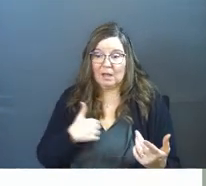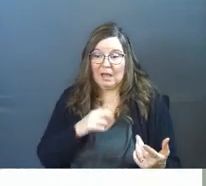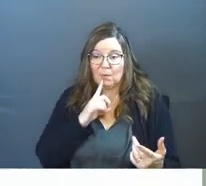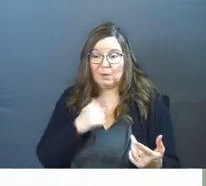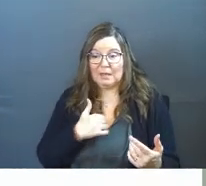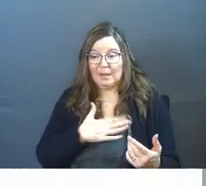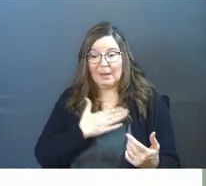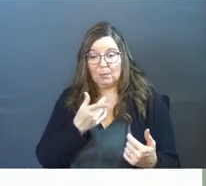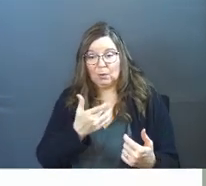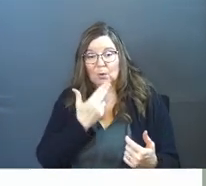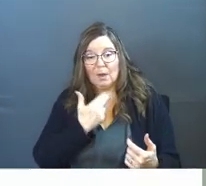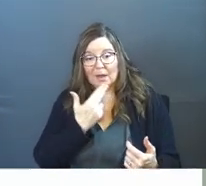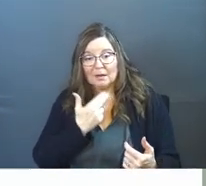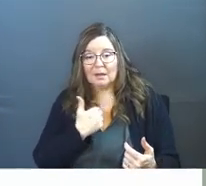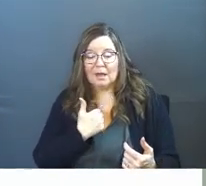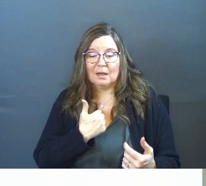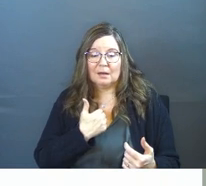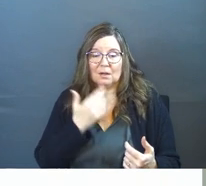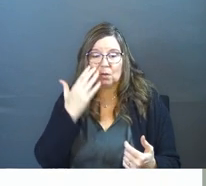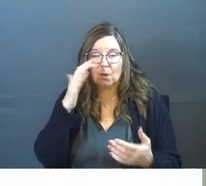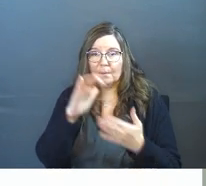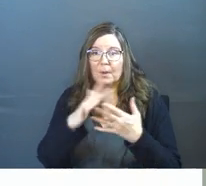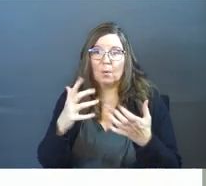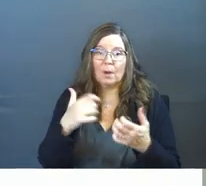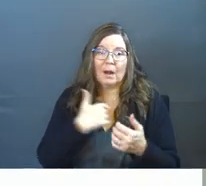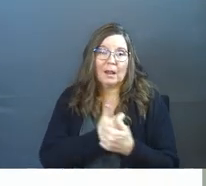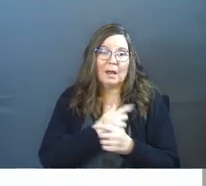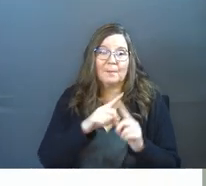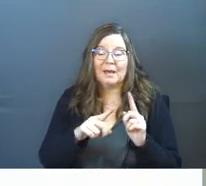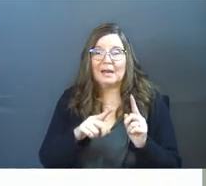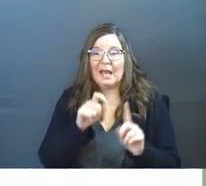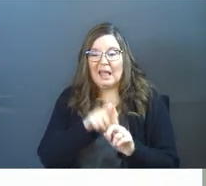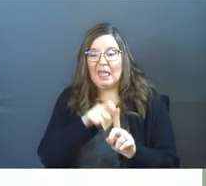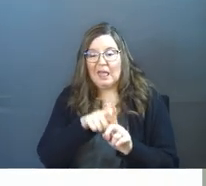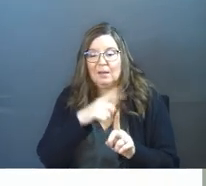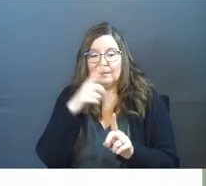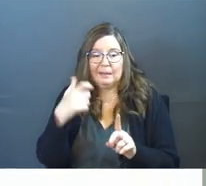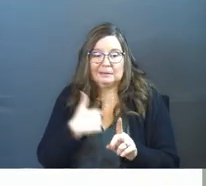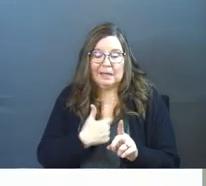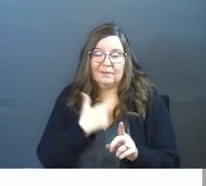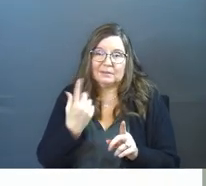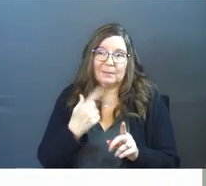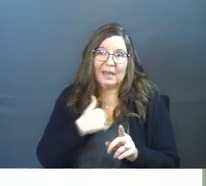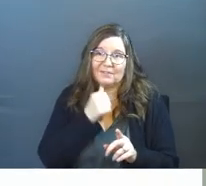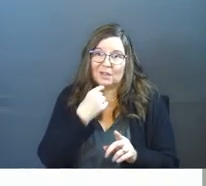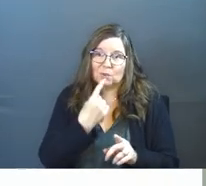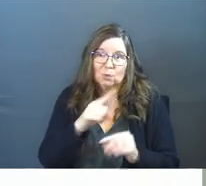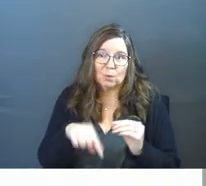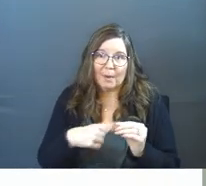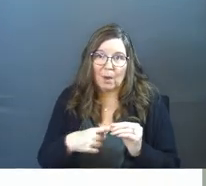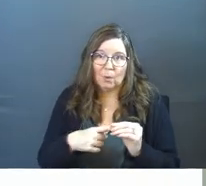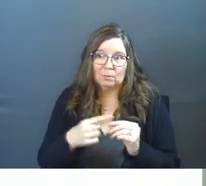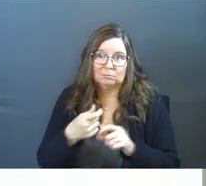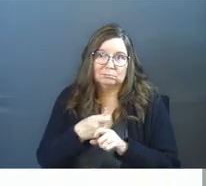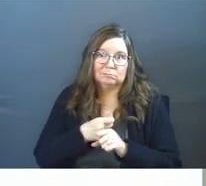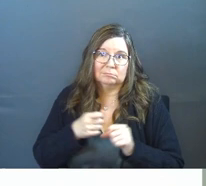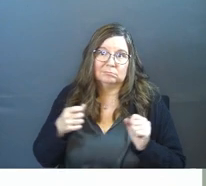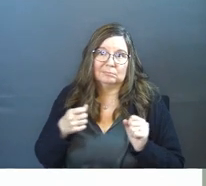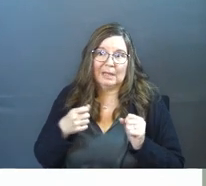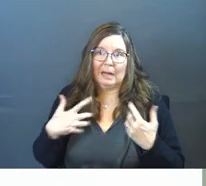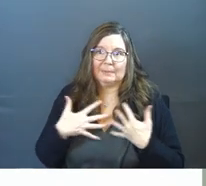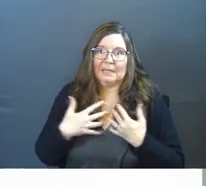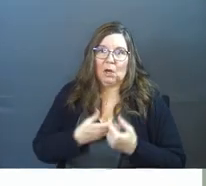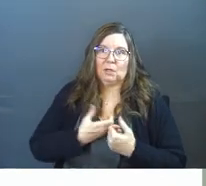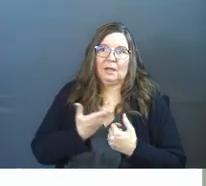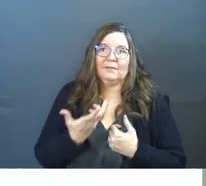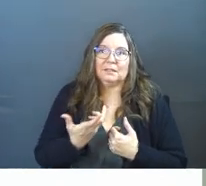I really am happy with you, honey. You are the husband who I want and I love. I pick at these things because I have something I haven't told you about. And I'm scared to